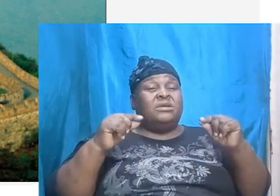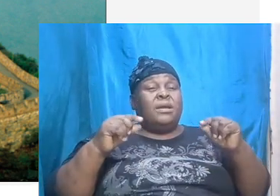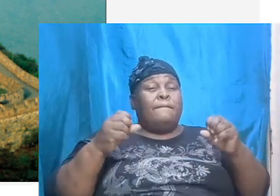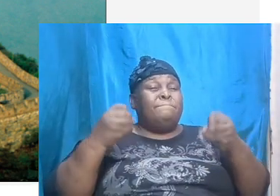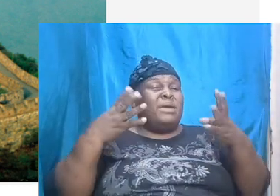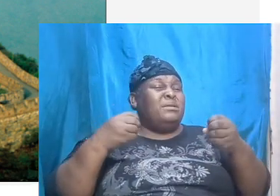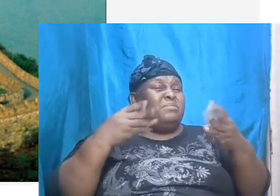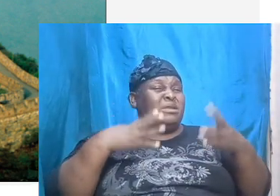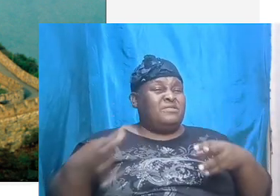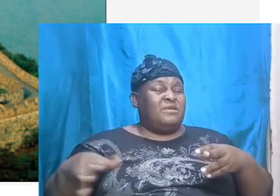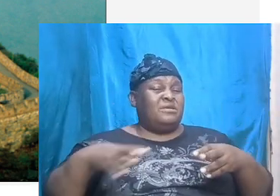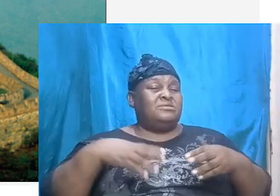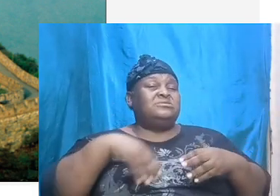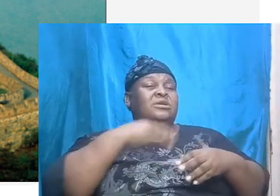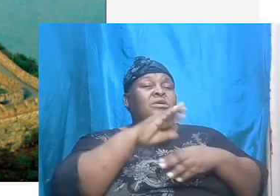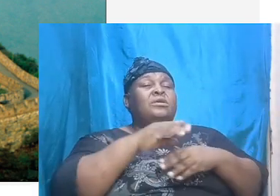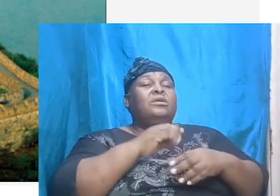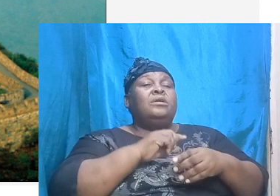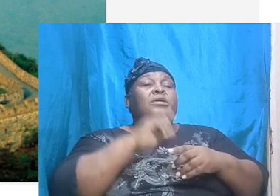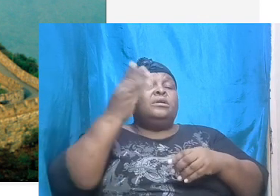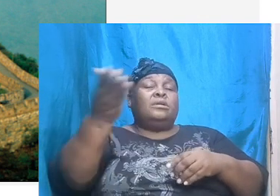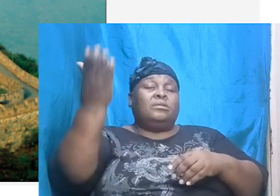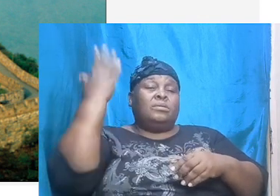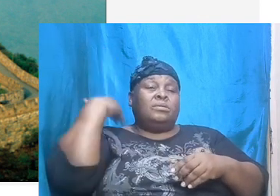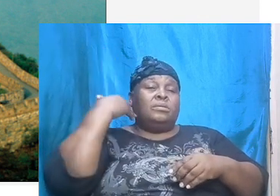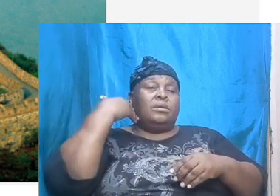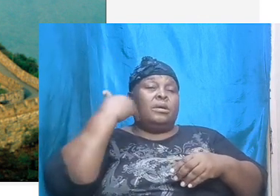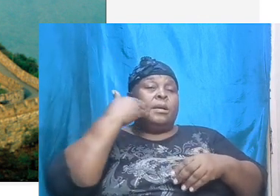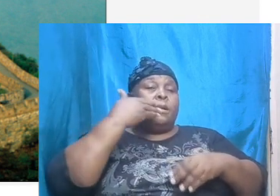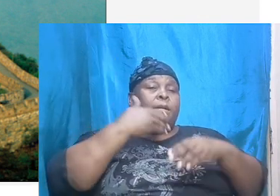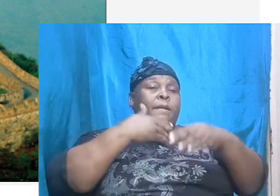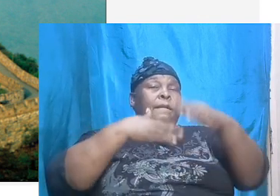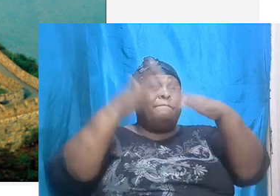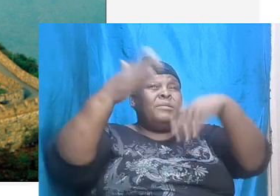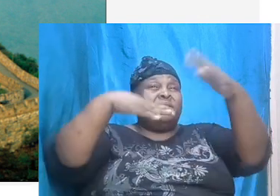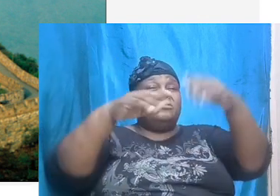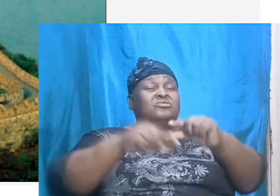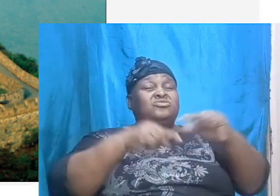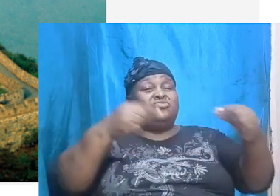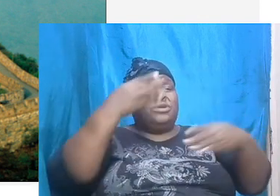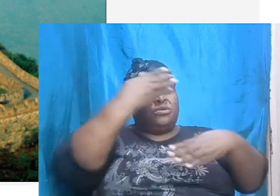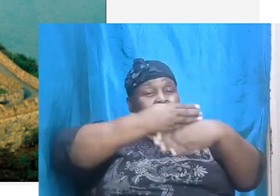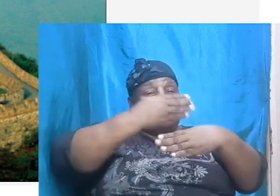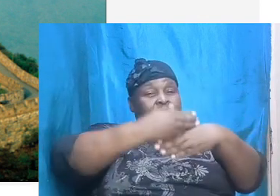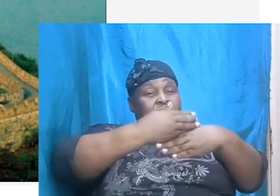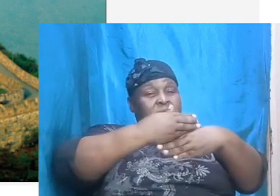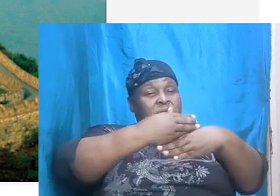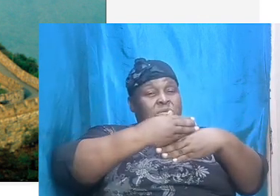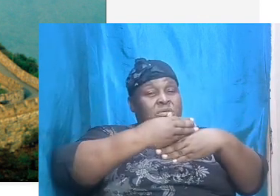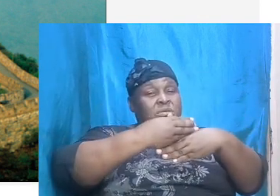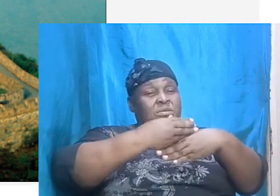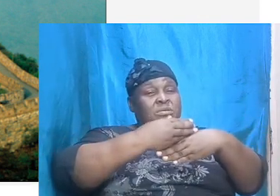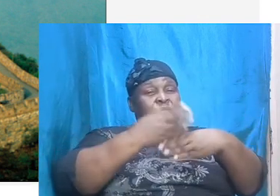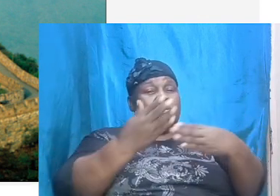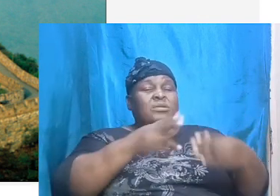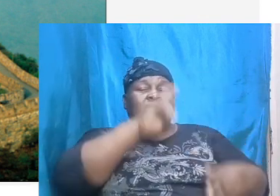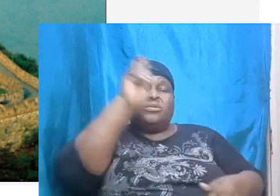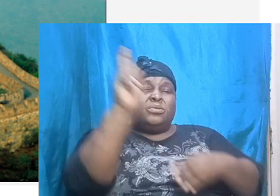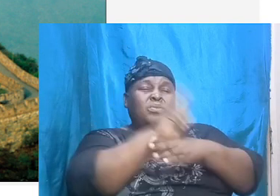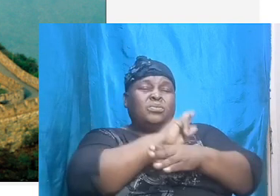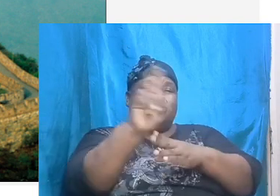ago, they built this Great Wall. And it served a specific purpose. One, it was used